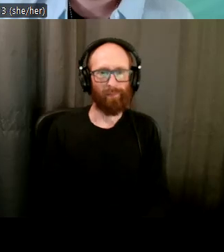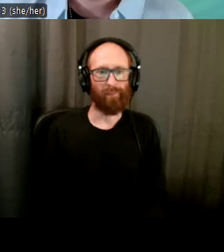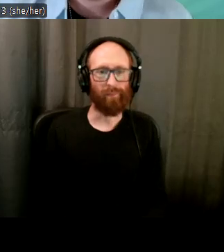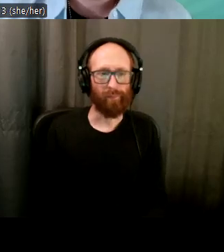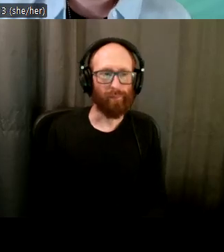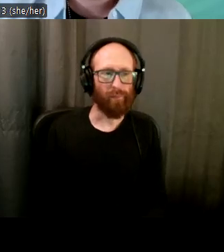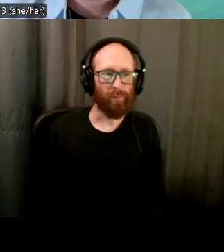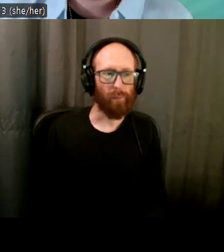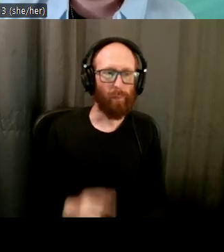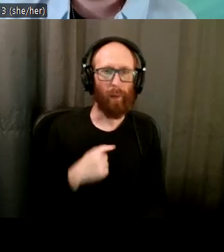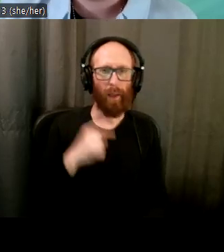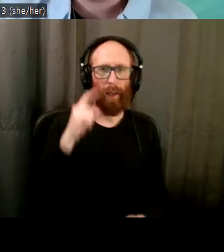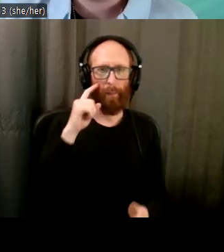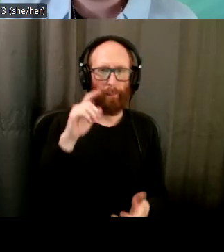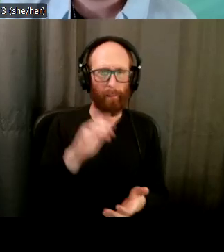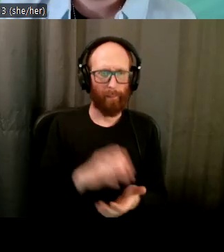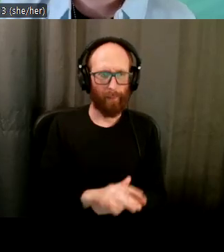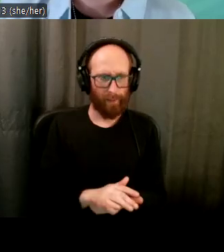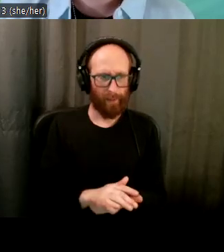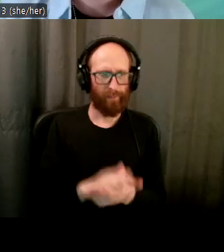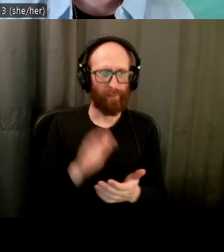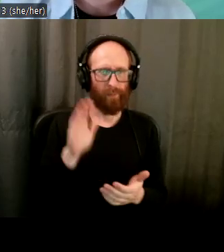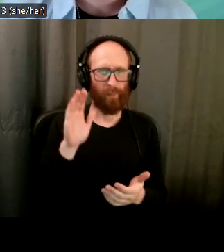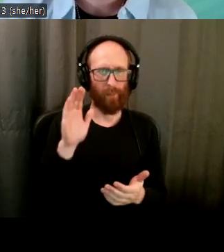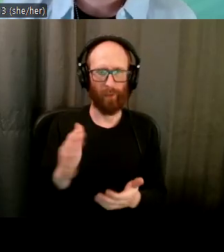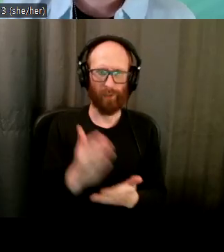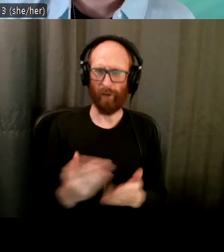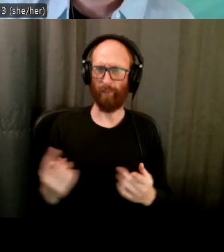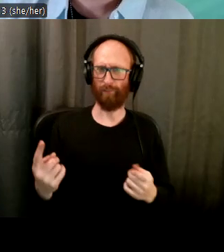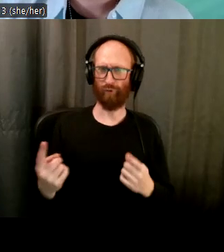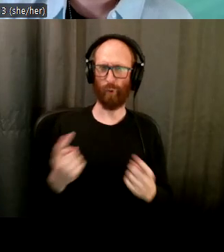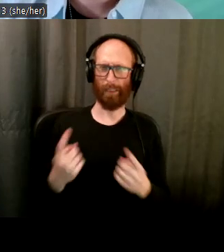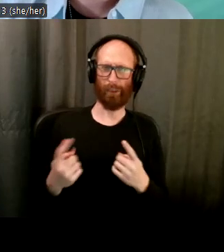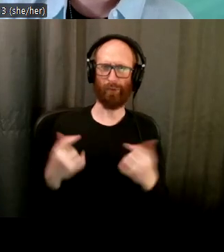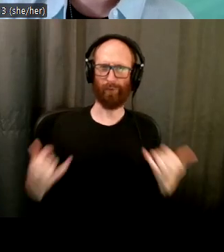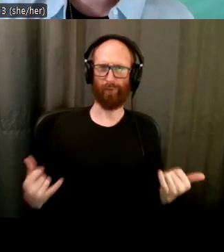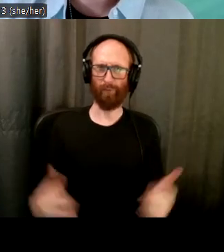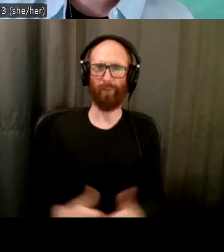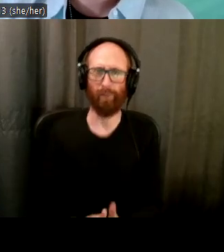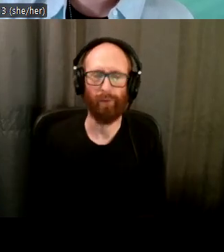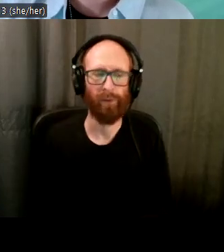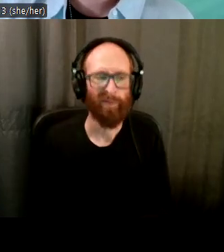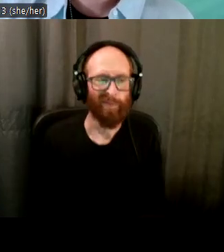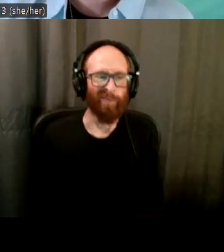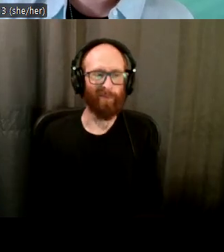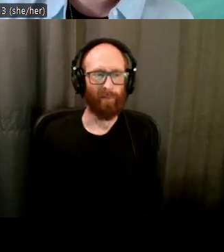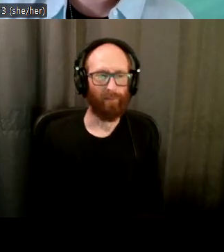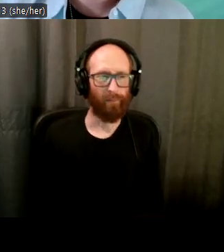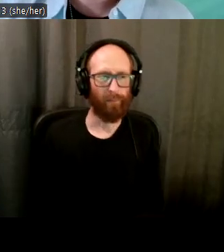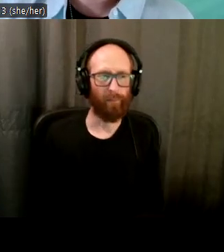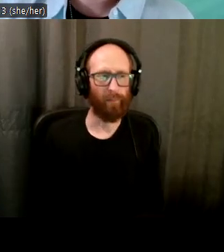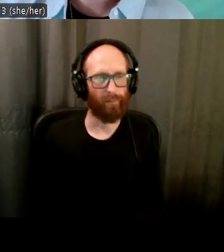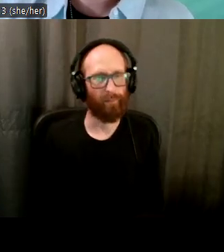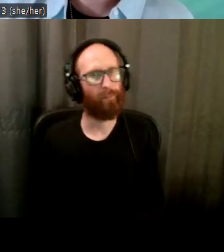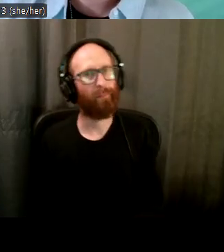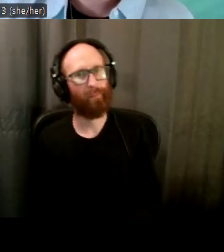So I believe that we are going to be taking some questions at this point. Yes,